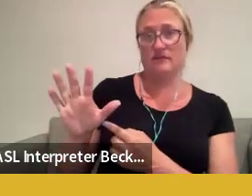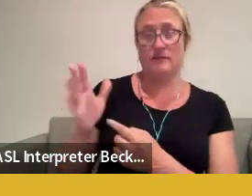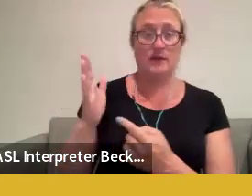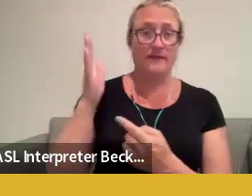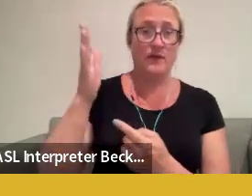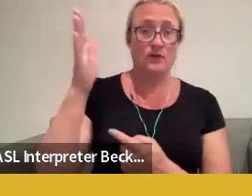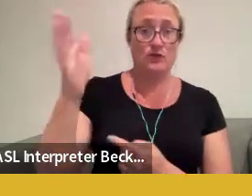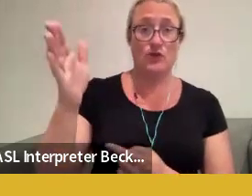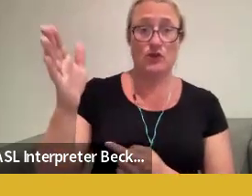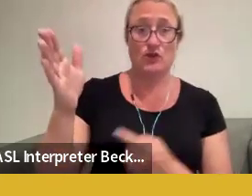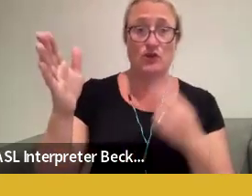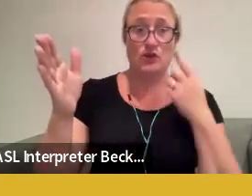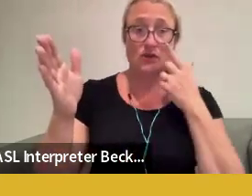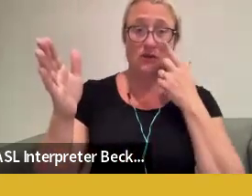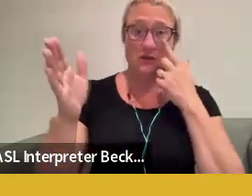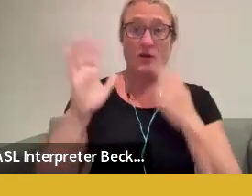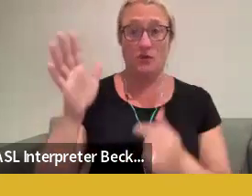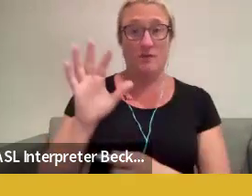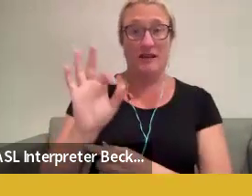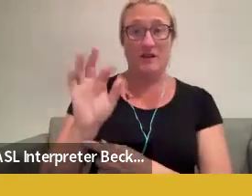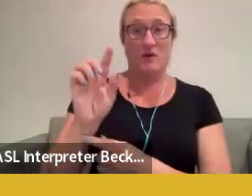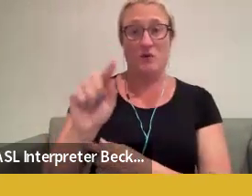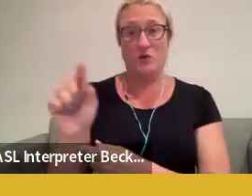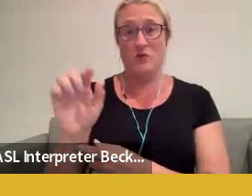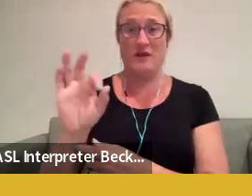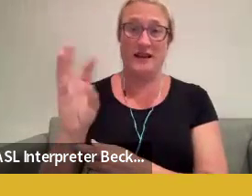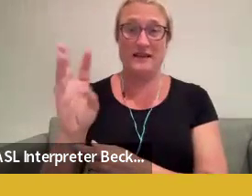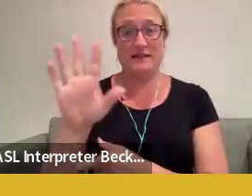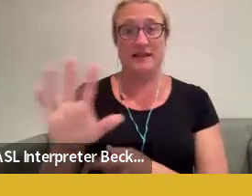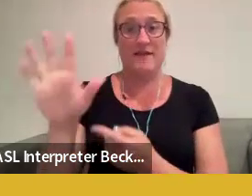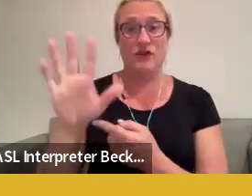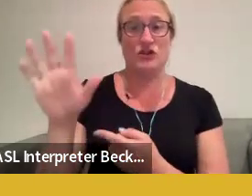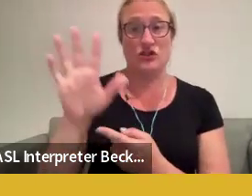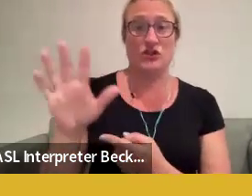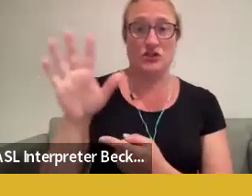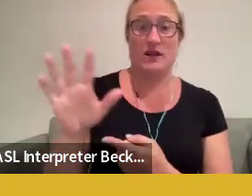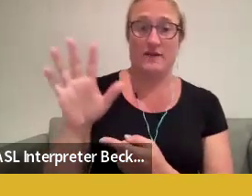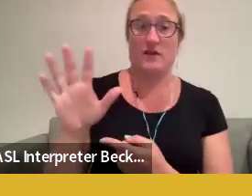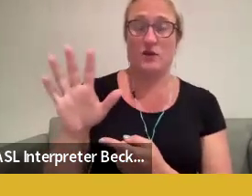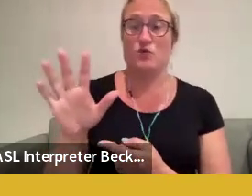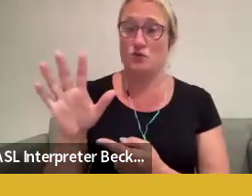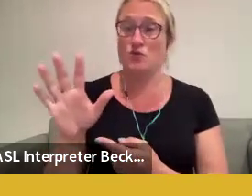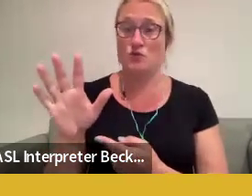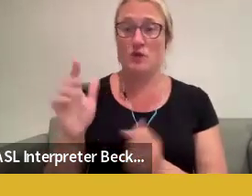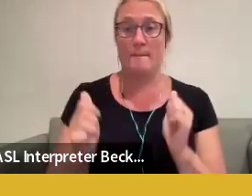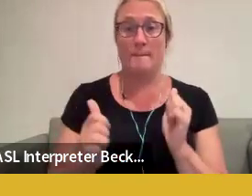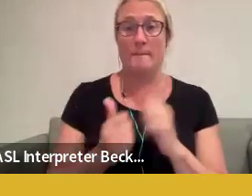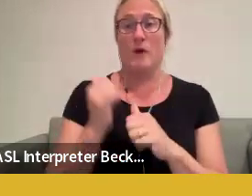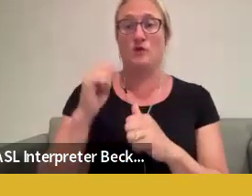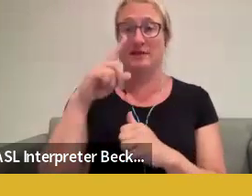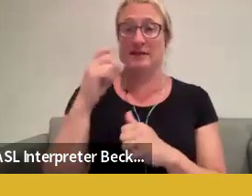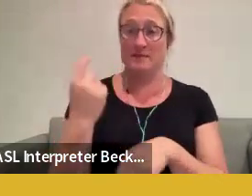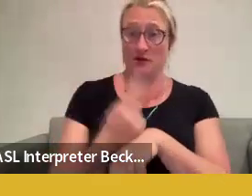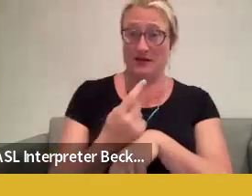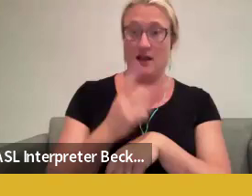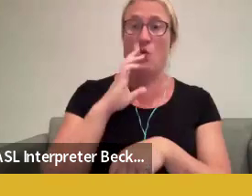future, it will be a 91 to 96 as our average summer temperature. So most days of the summer will